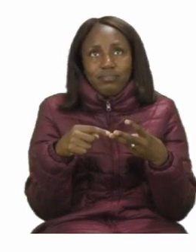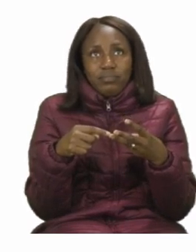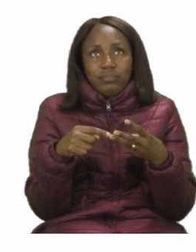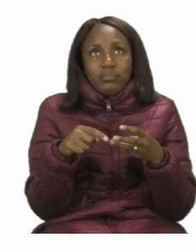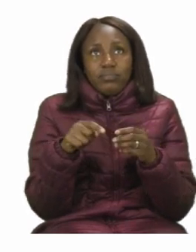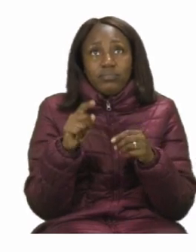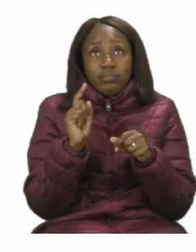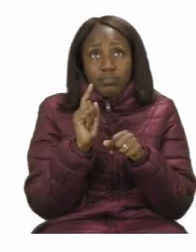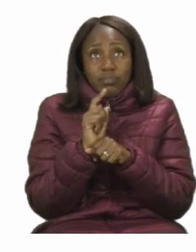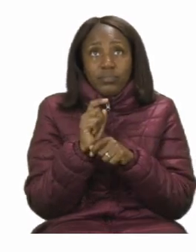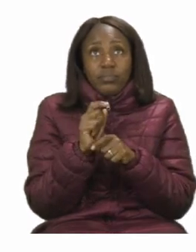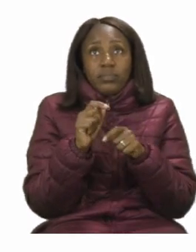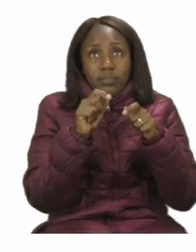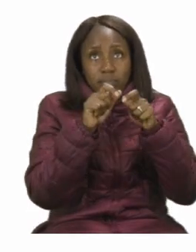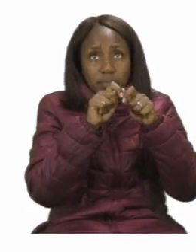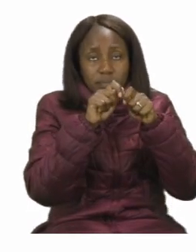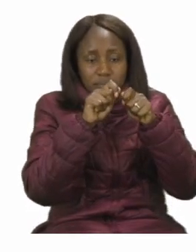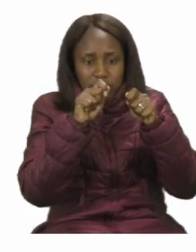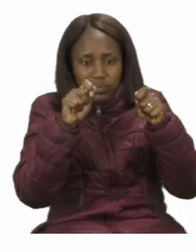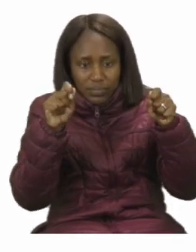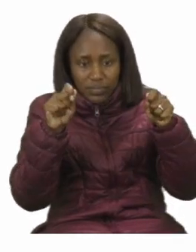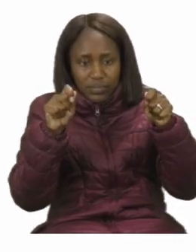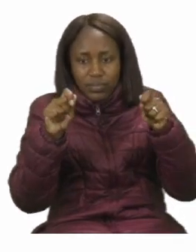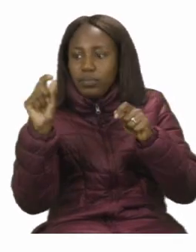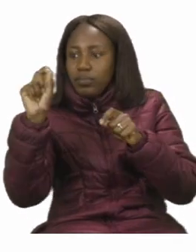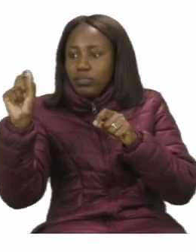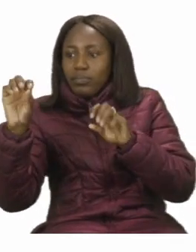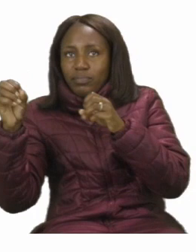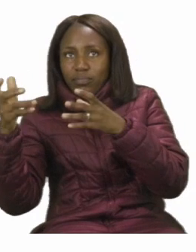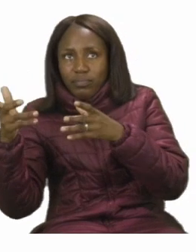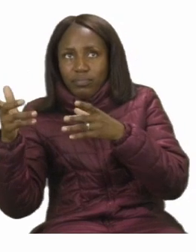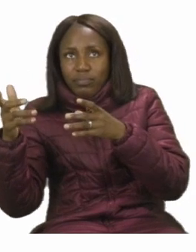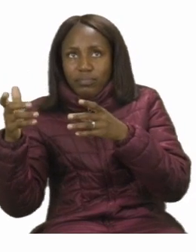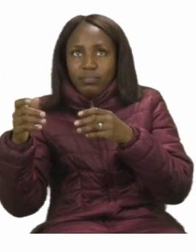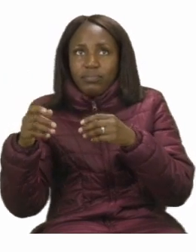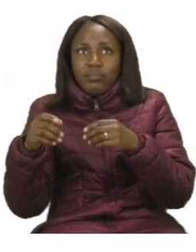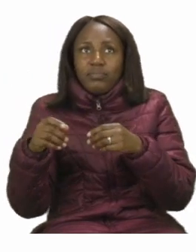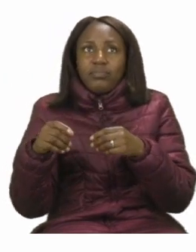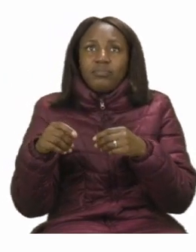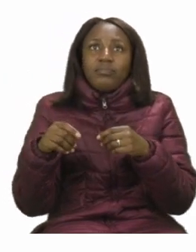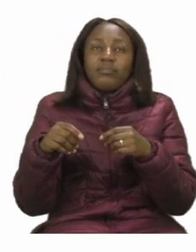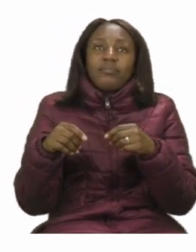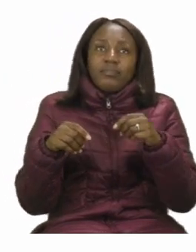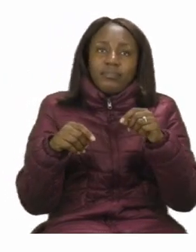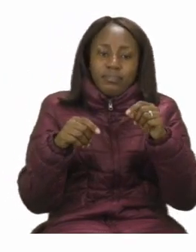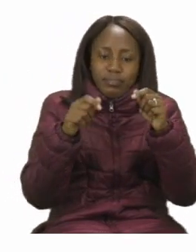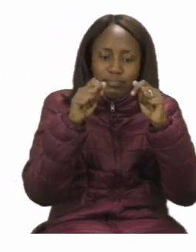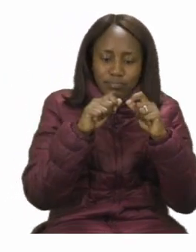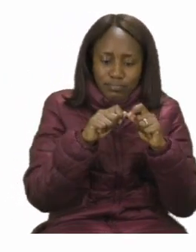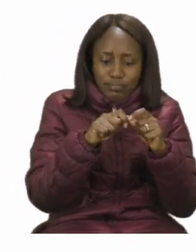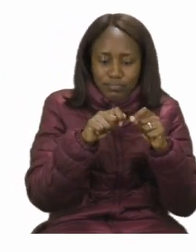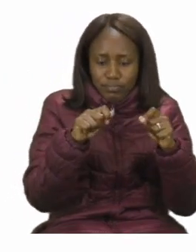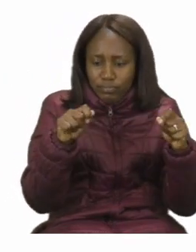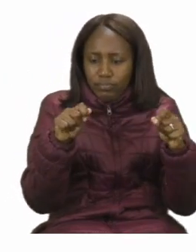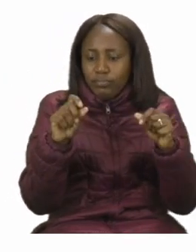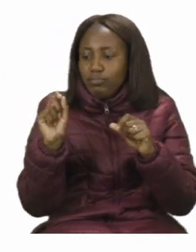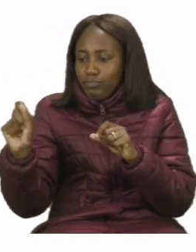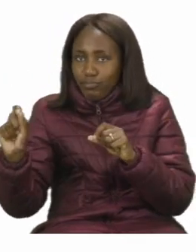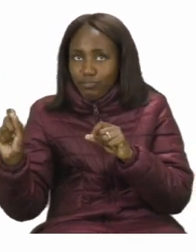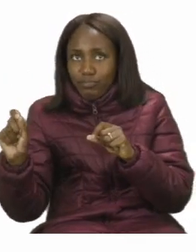you have a nice orange carrot, then you have a caterpillar, and then you have a tube